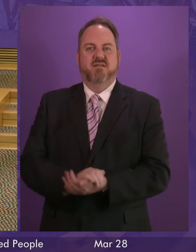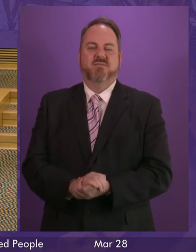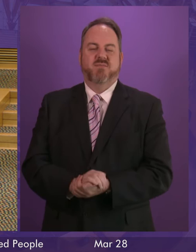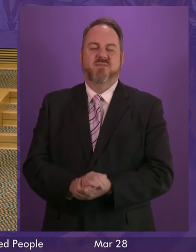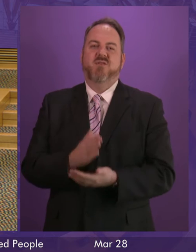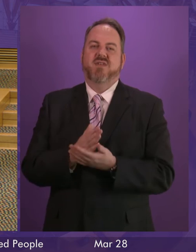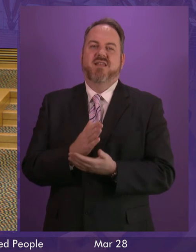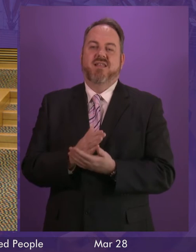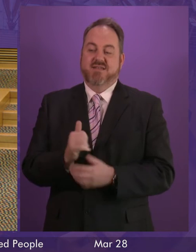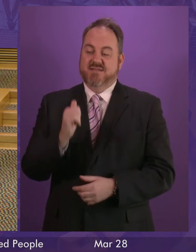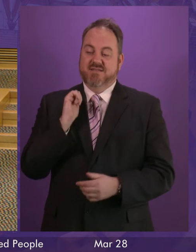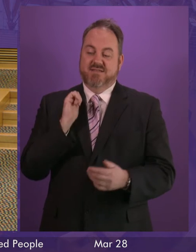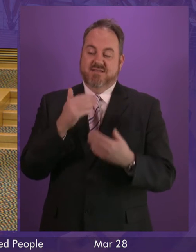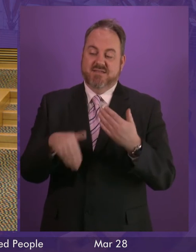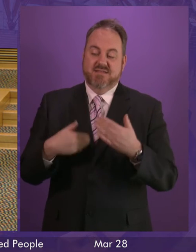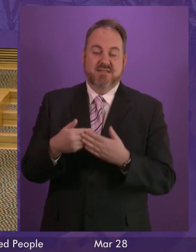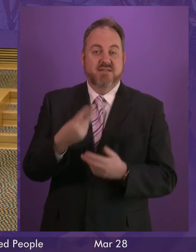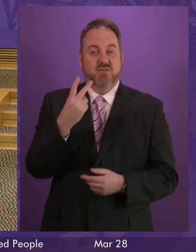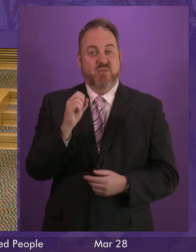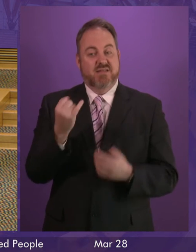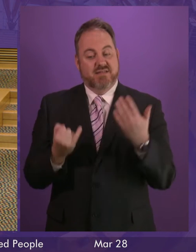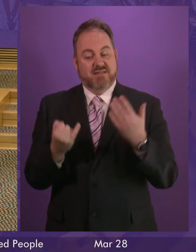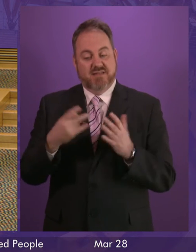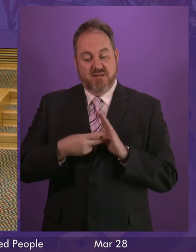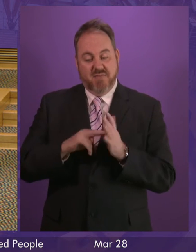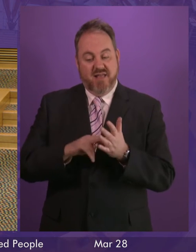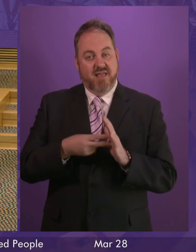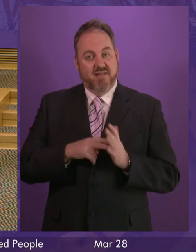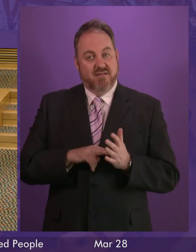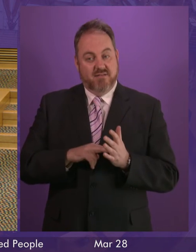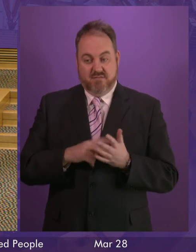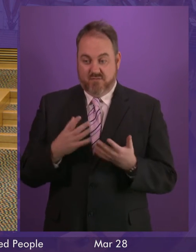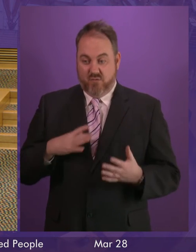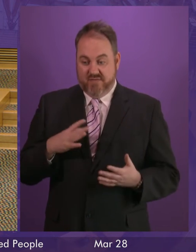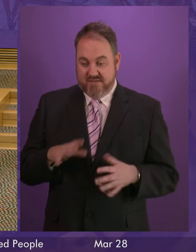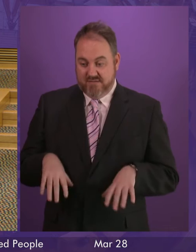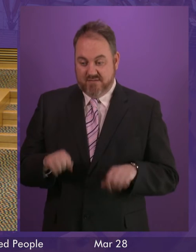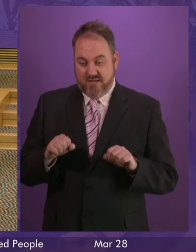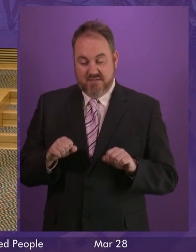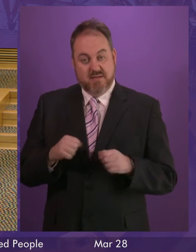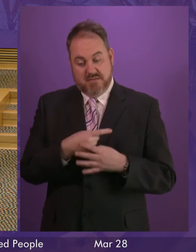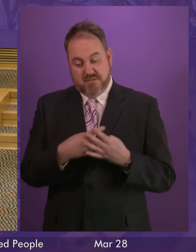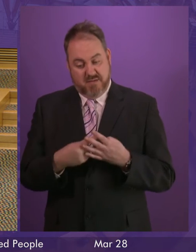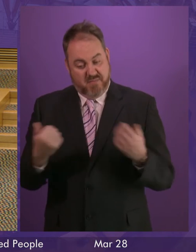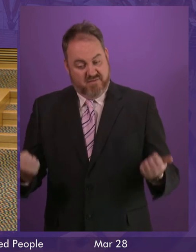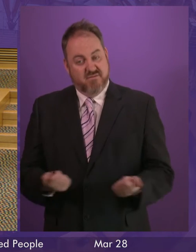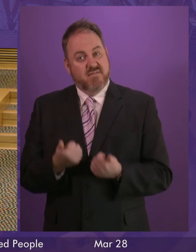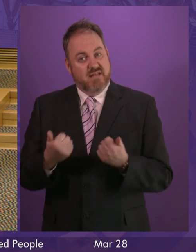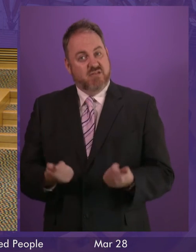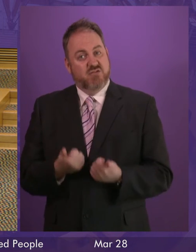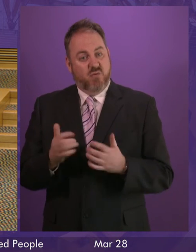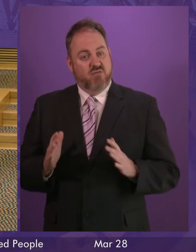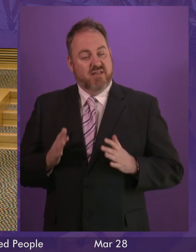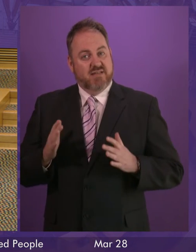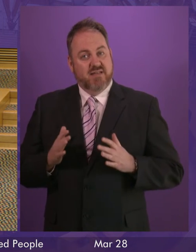2016 plan on employment have now commenced or have been completed. However, after engaging with